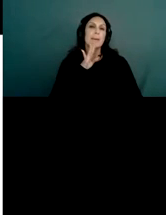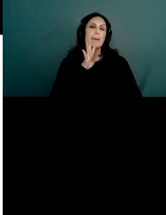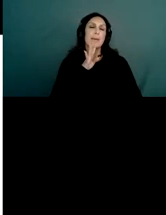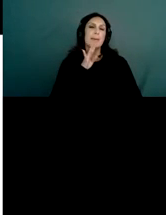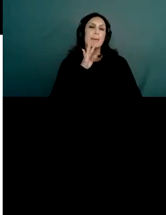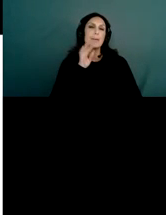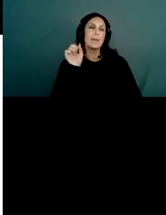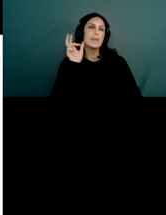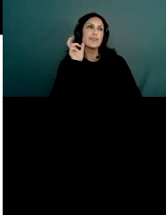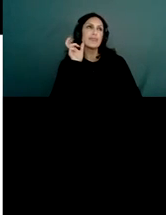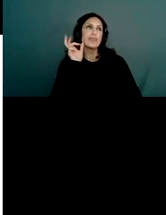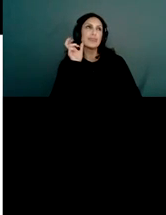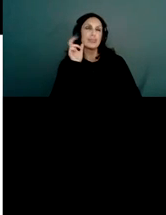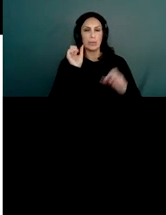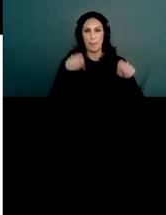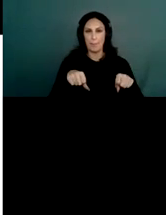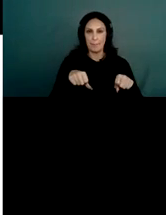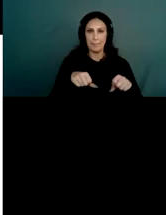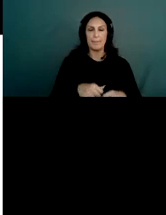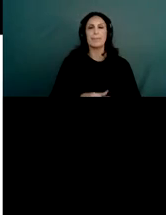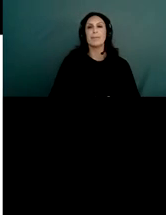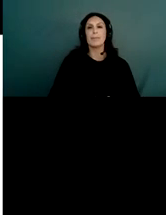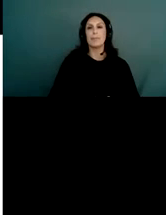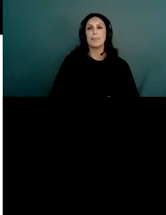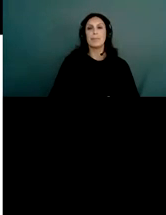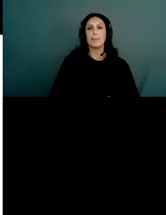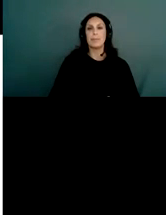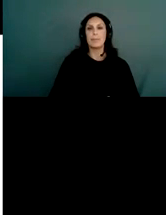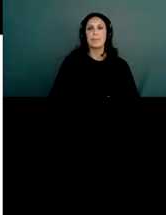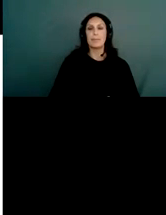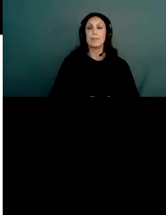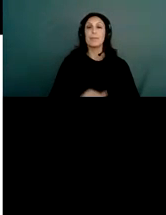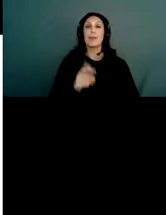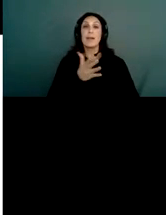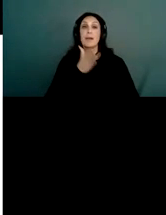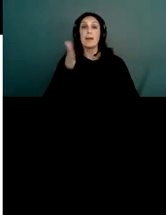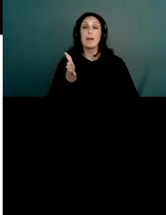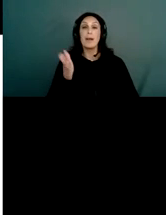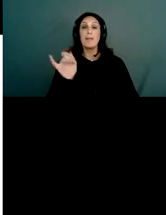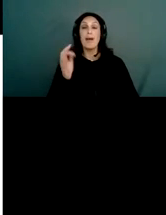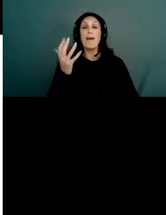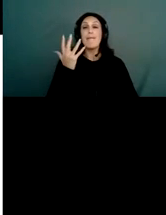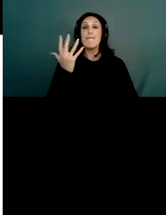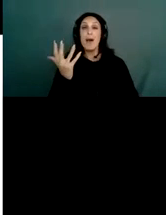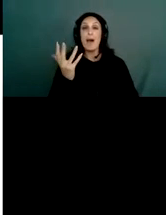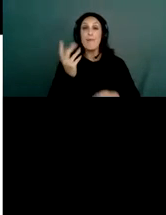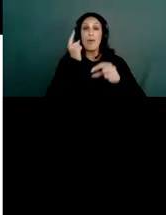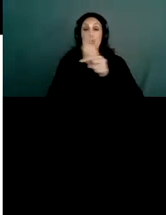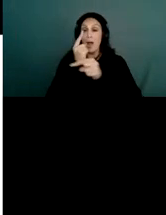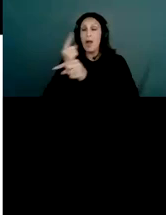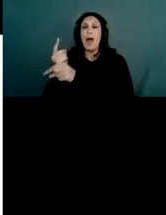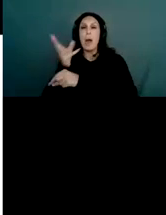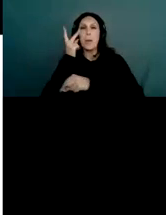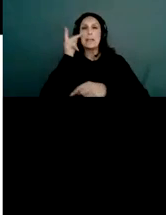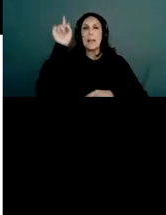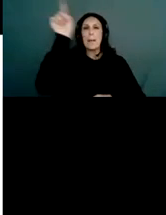strand. As students get 5 consecutive answers correct, they will get a streak, and then they